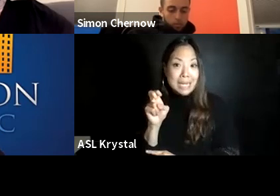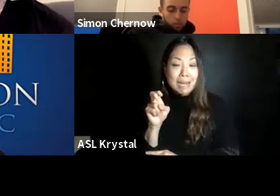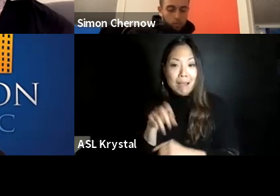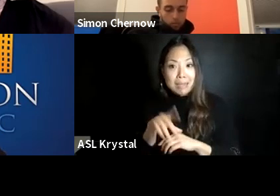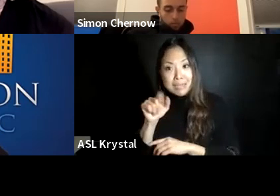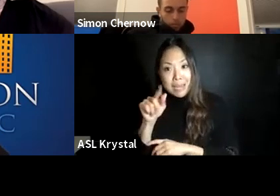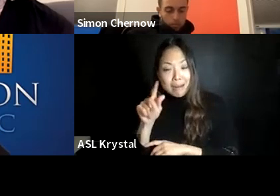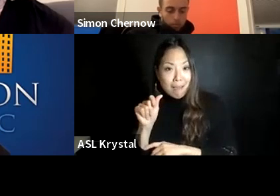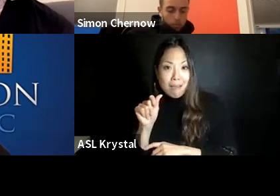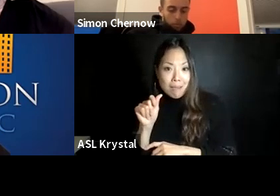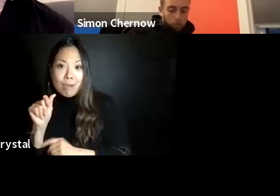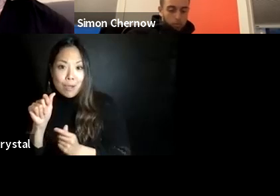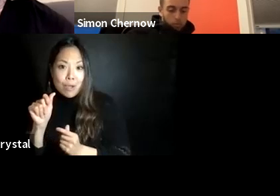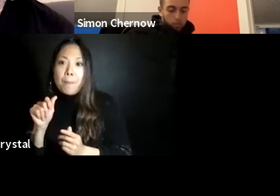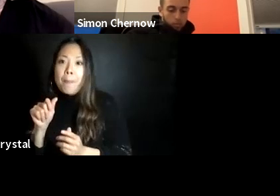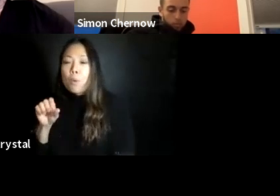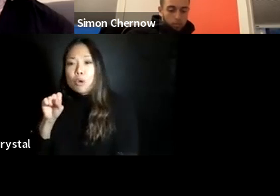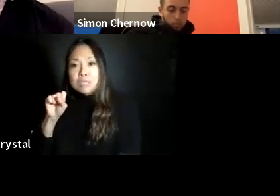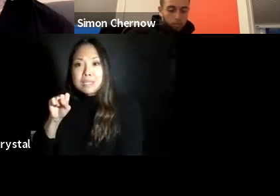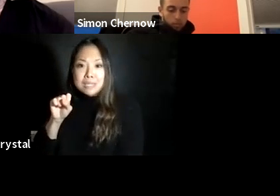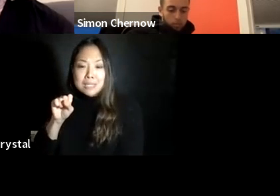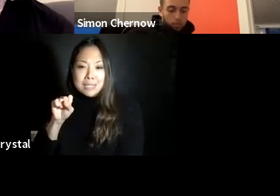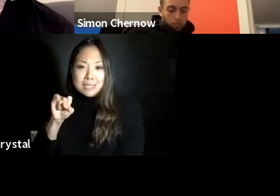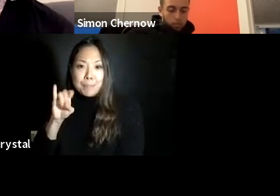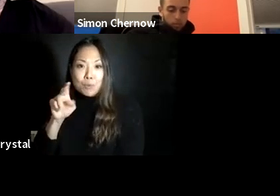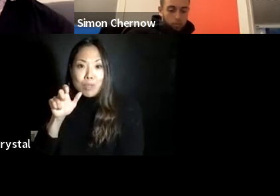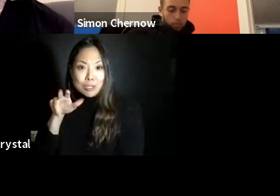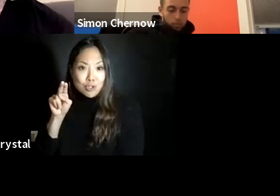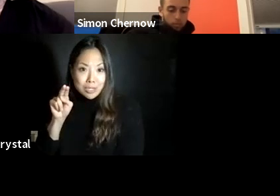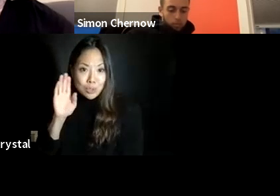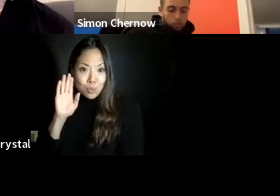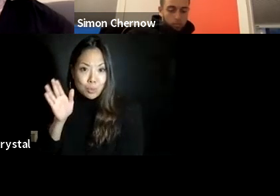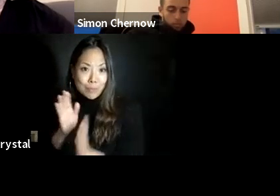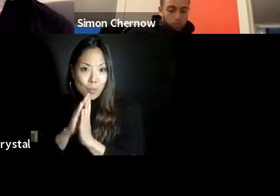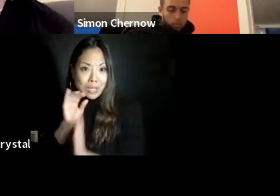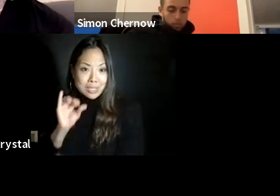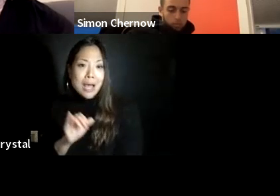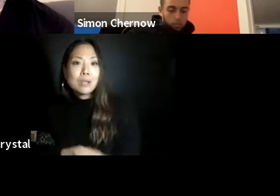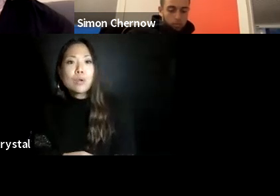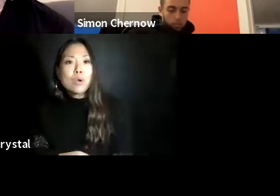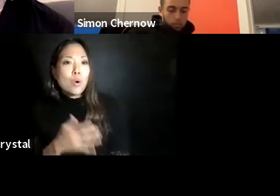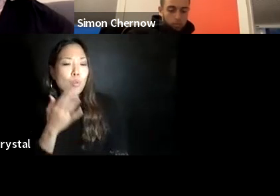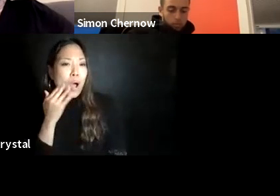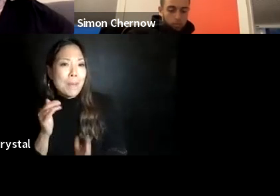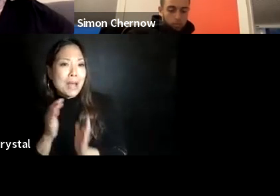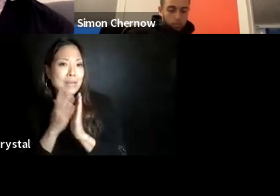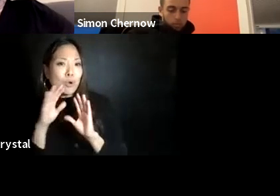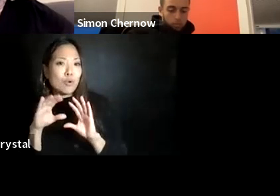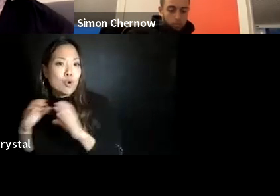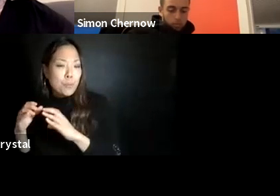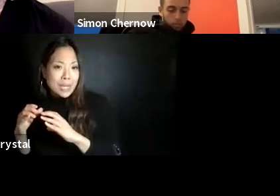need to, Right. we will request simulations, yes. right, and the reason I'm asking for groupings of census tracts is because Ms. Garrett,